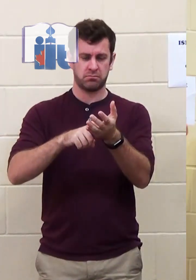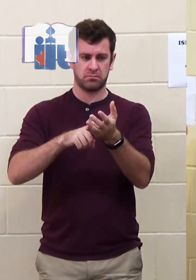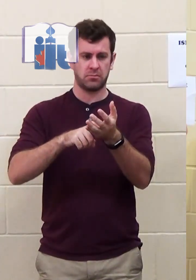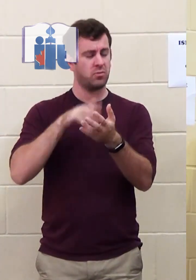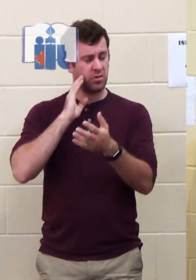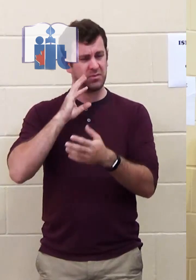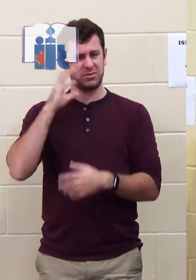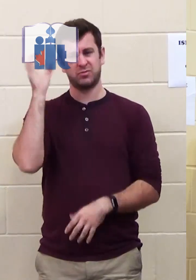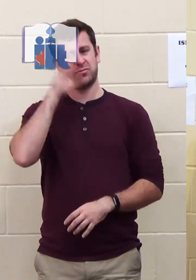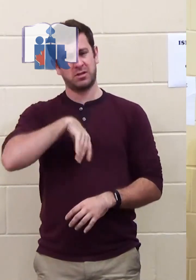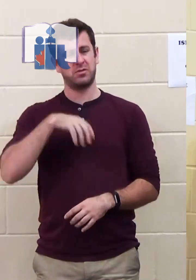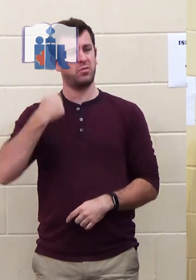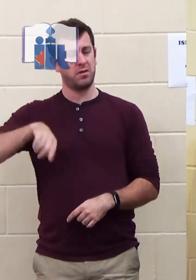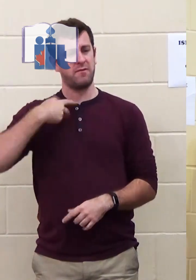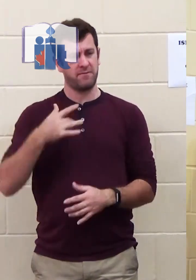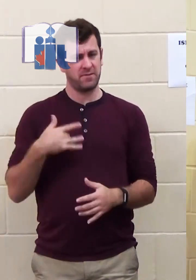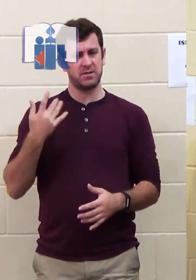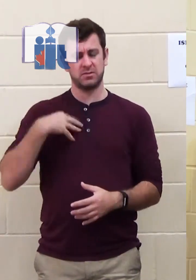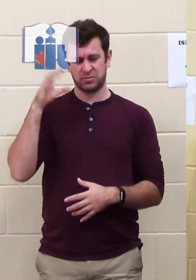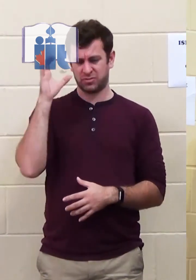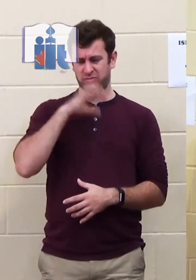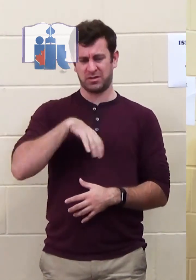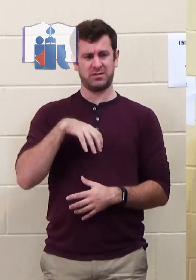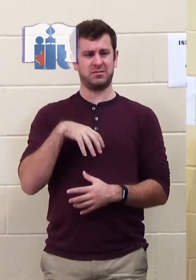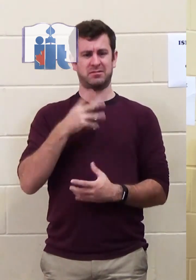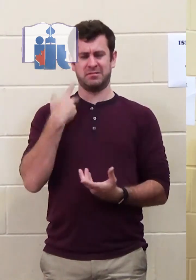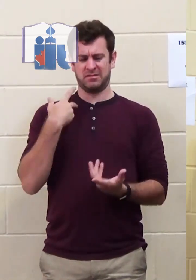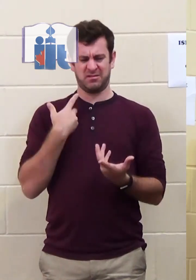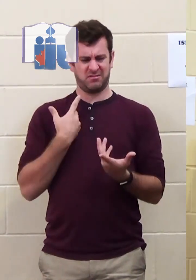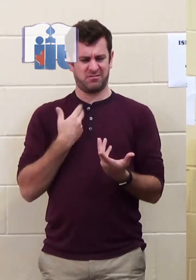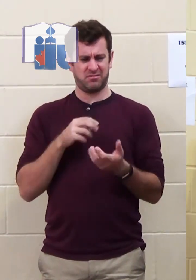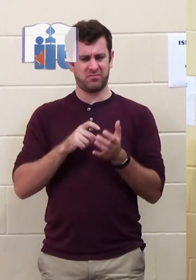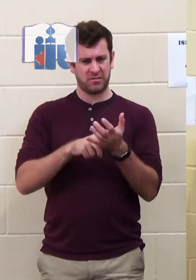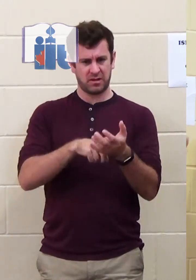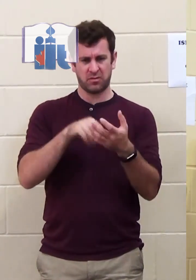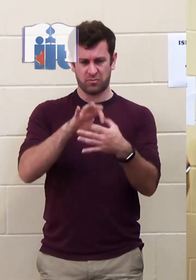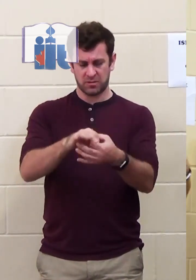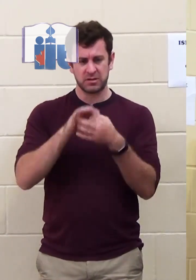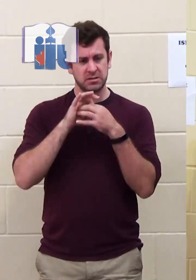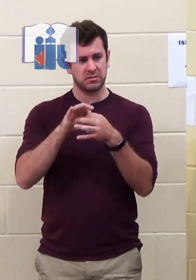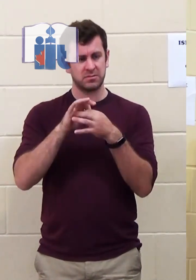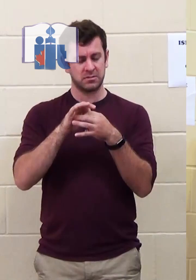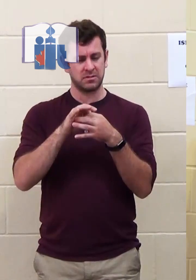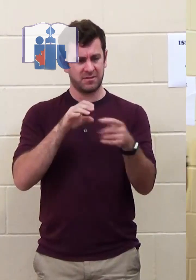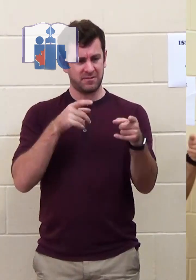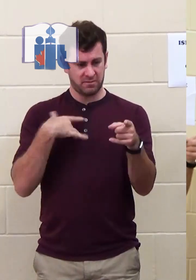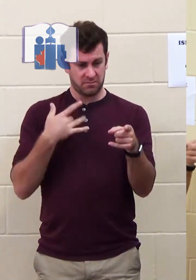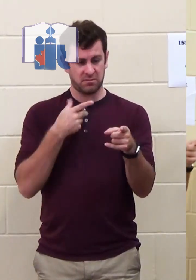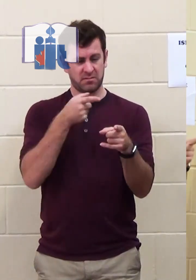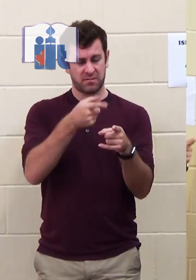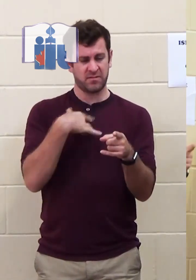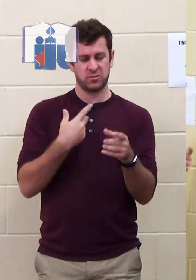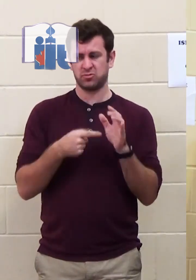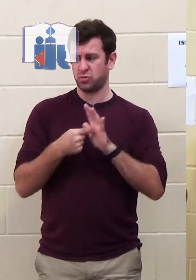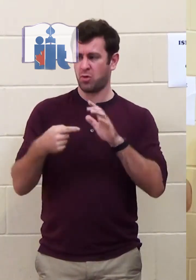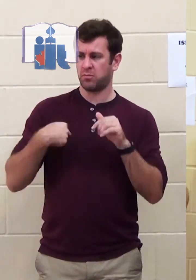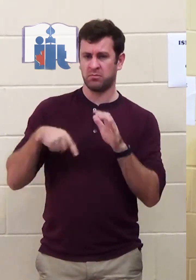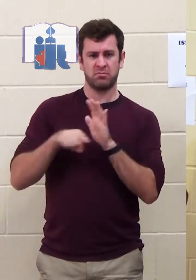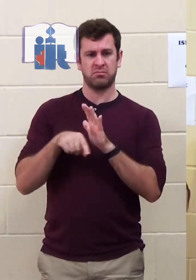strange. You will feel strange repairing relationship, even with somebody who shows you